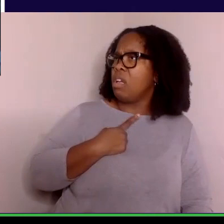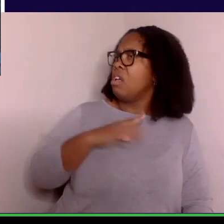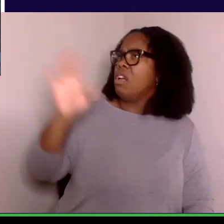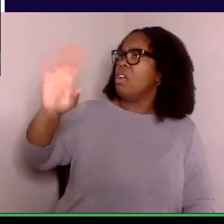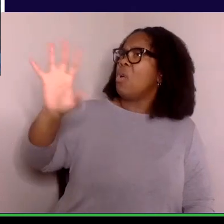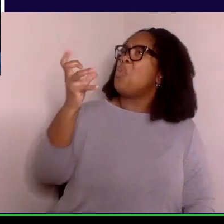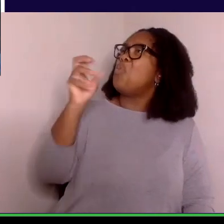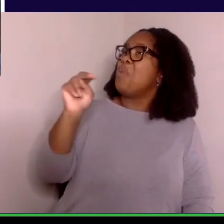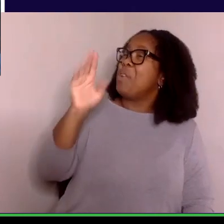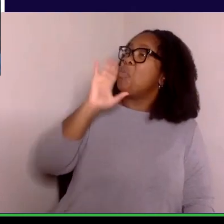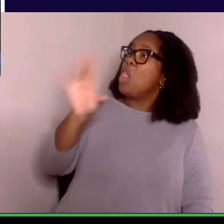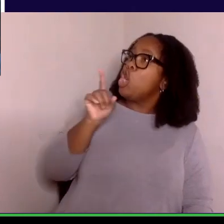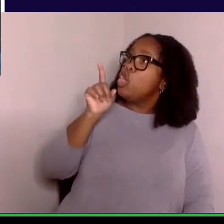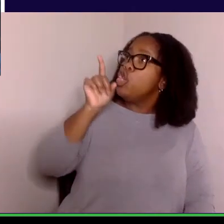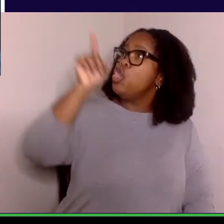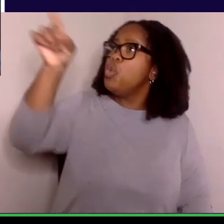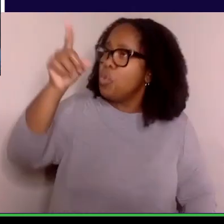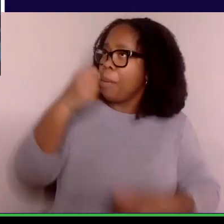our students?